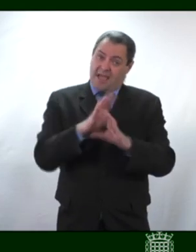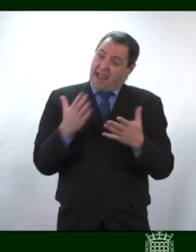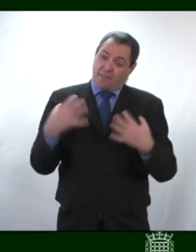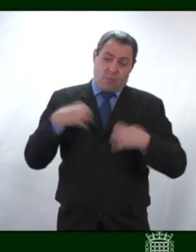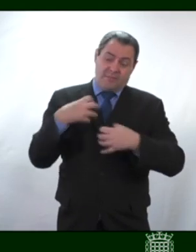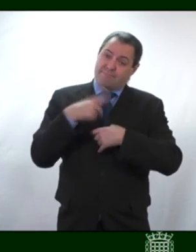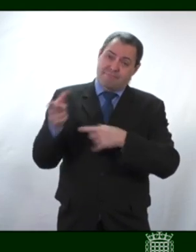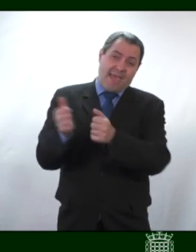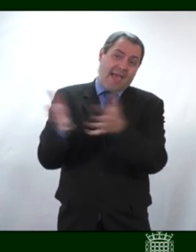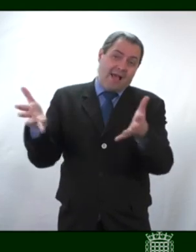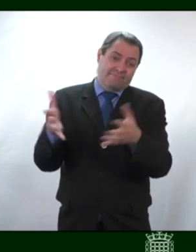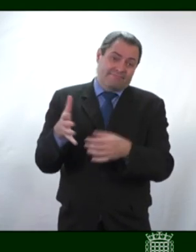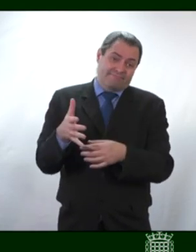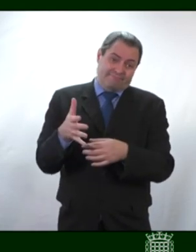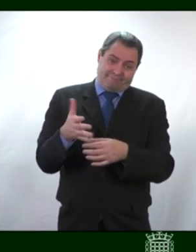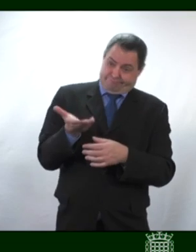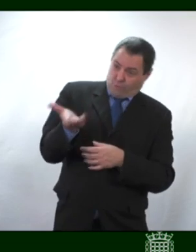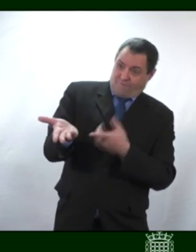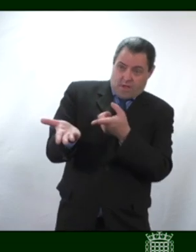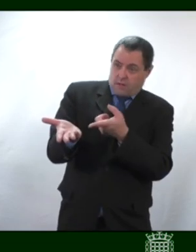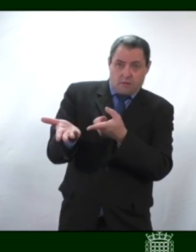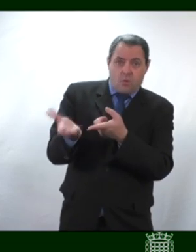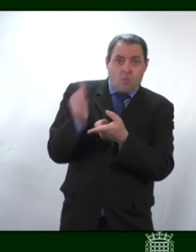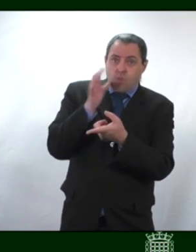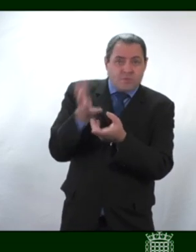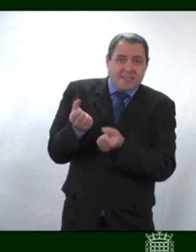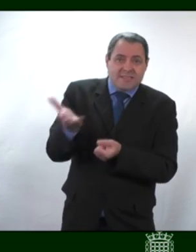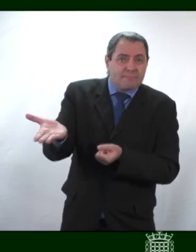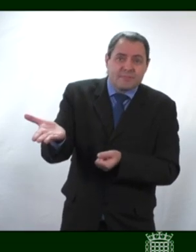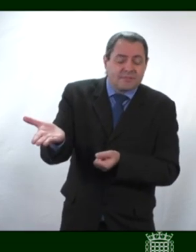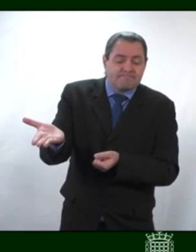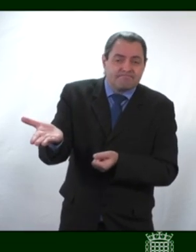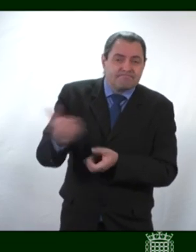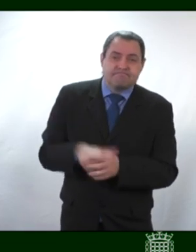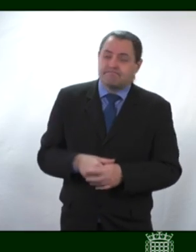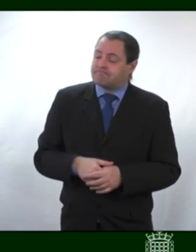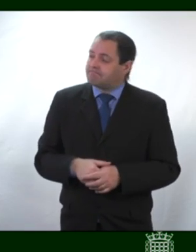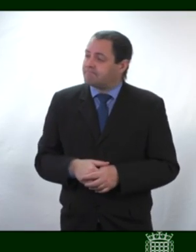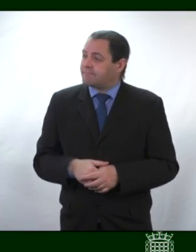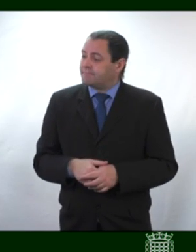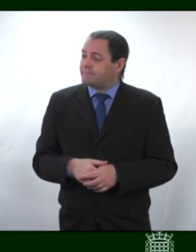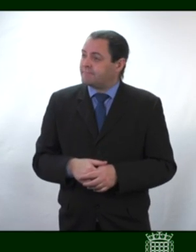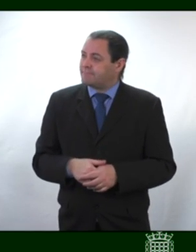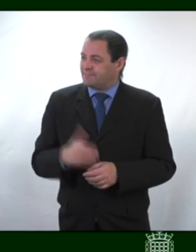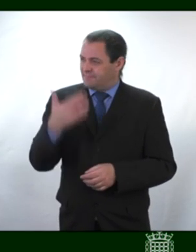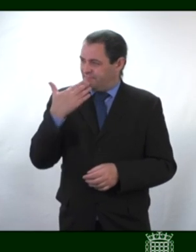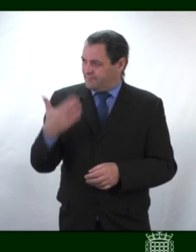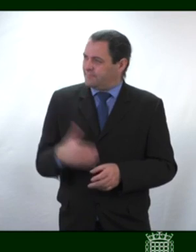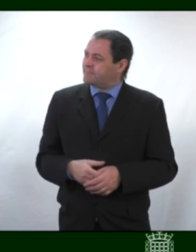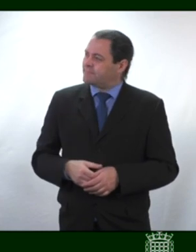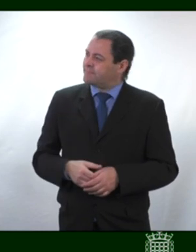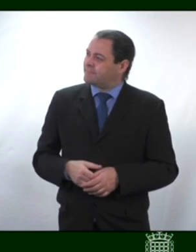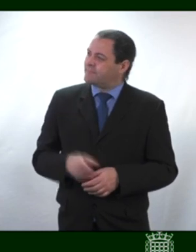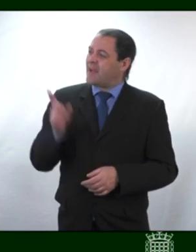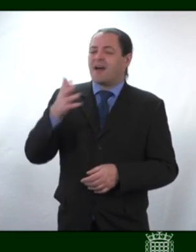of the Mayor to the support that is there on the table for the businesses of Greater Manchester. Kevin Jones. Mr